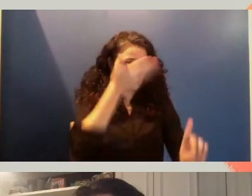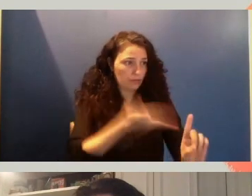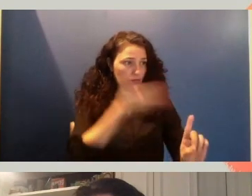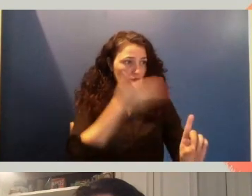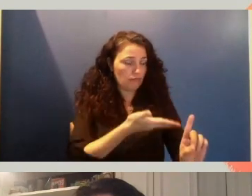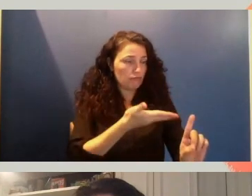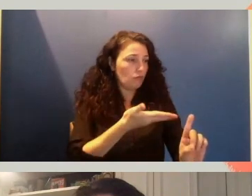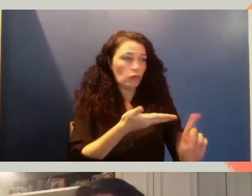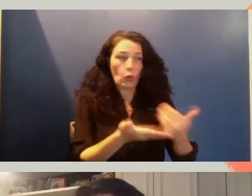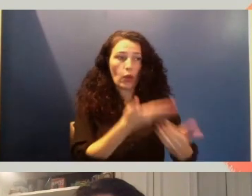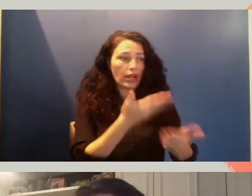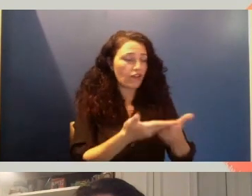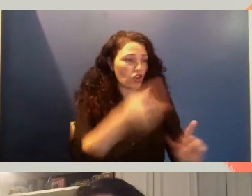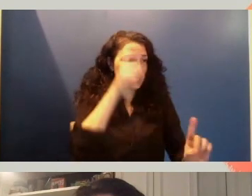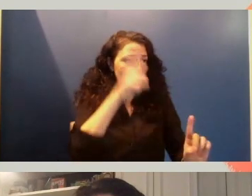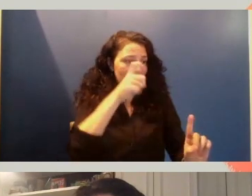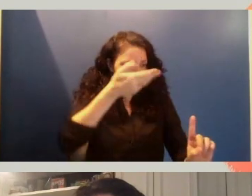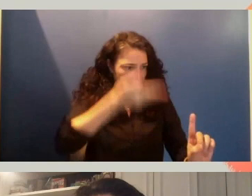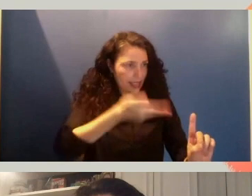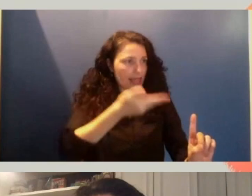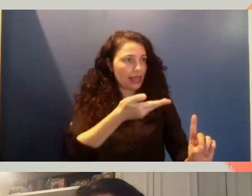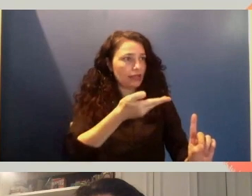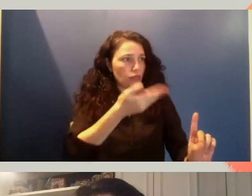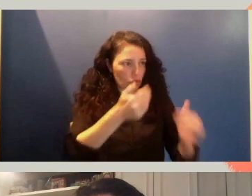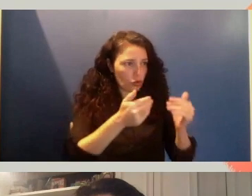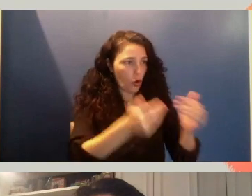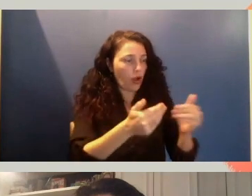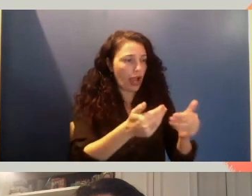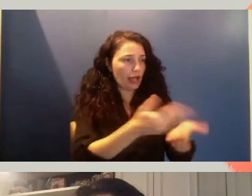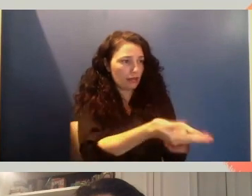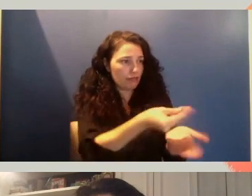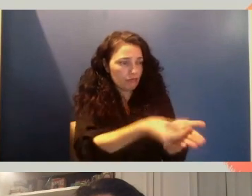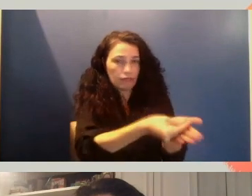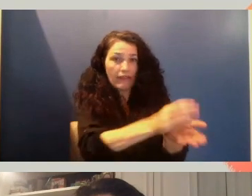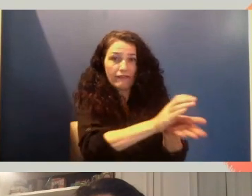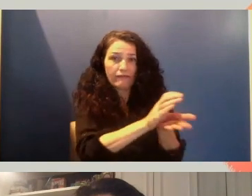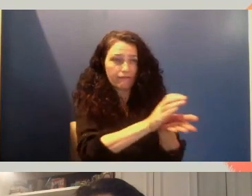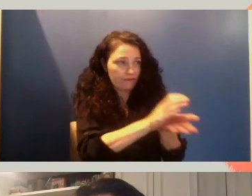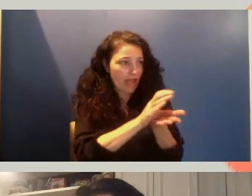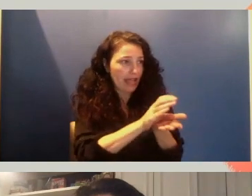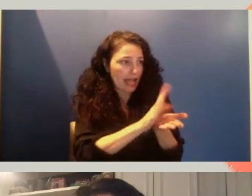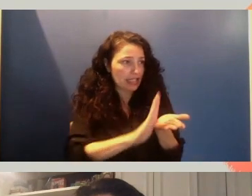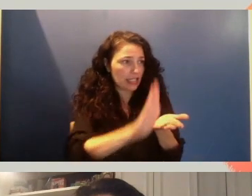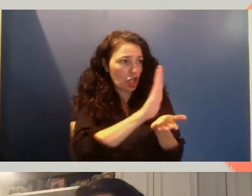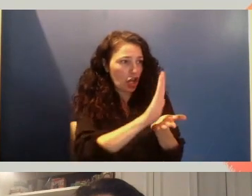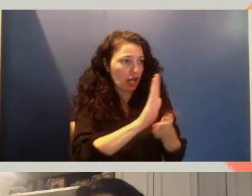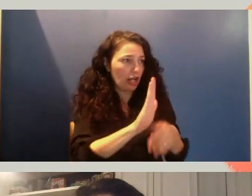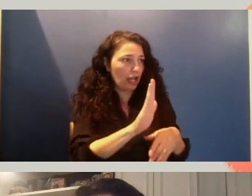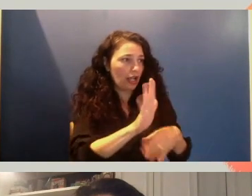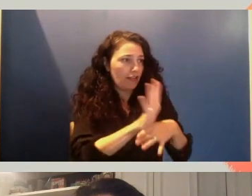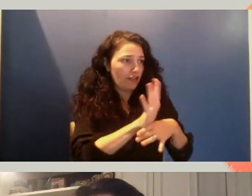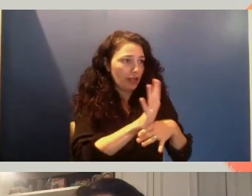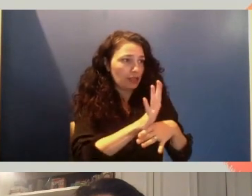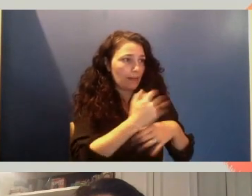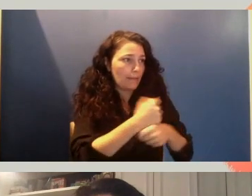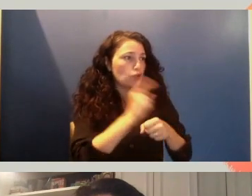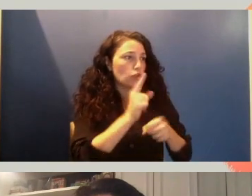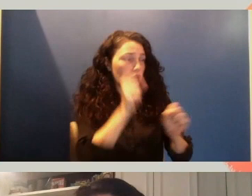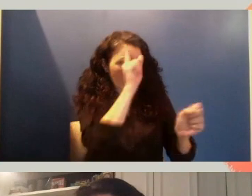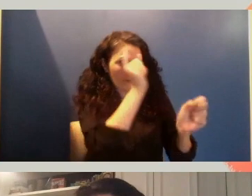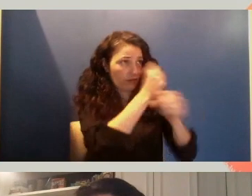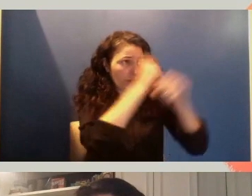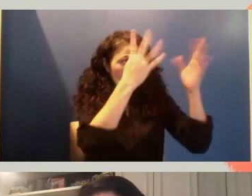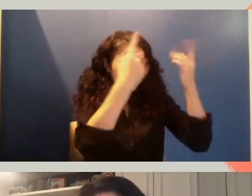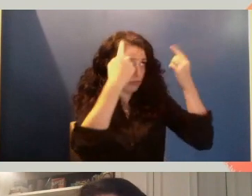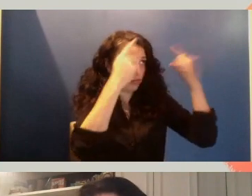needs to finance films and execute their vision, and that's where our starting point, then we may come to different